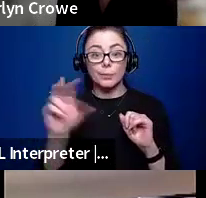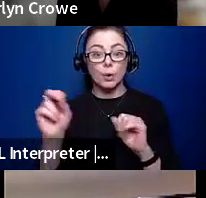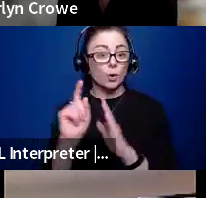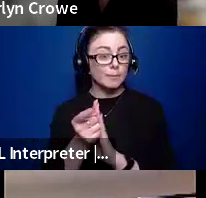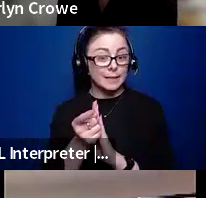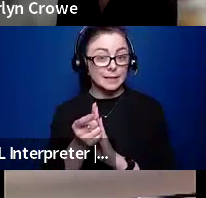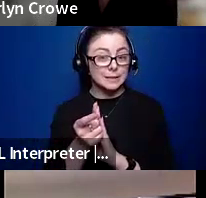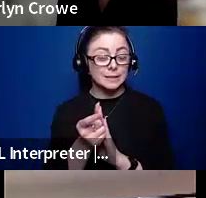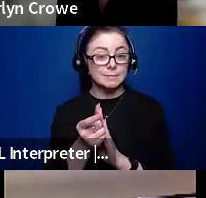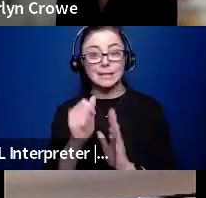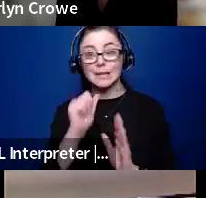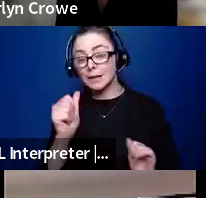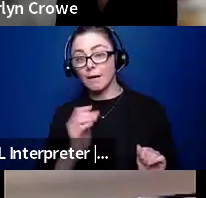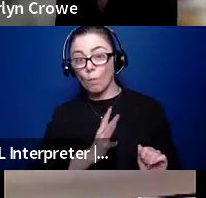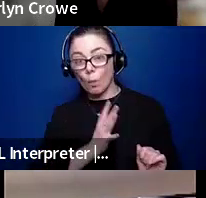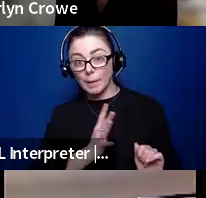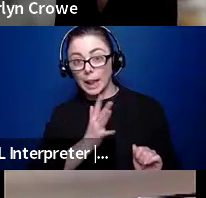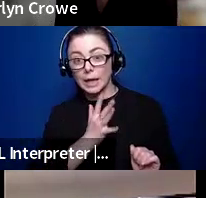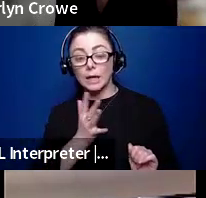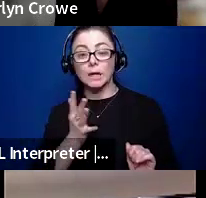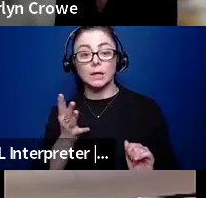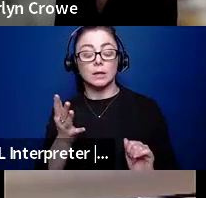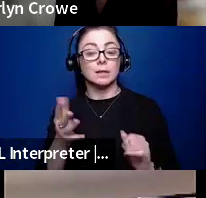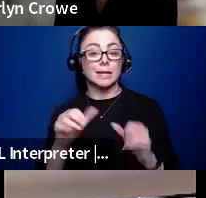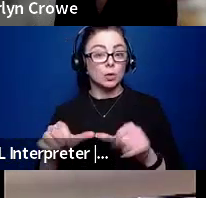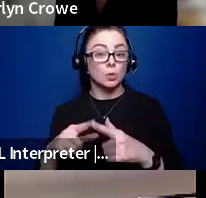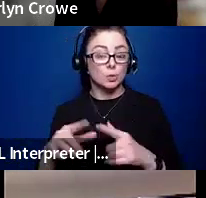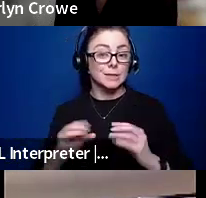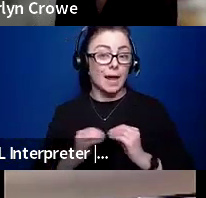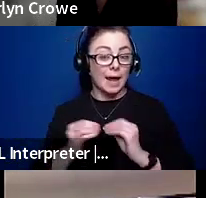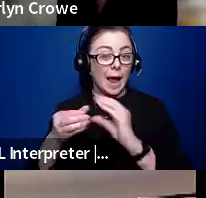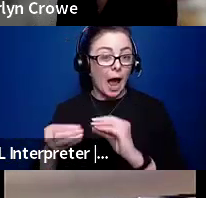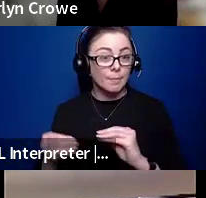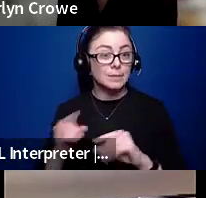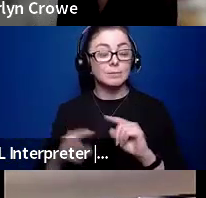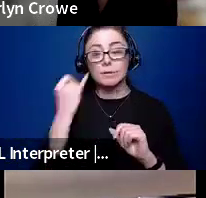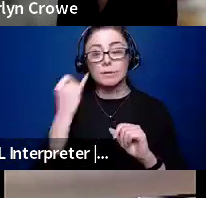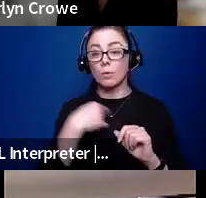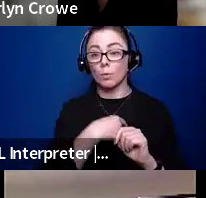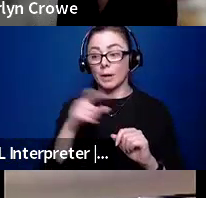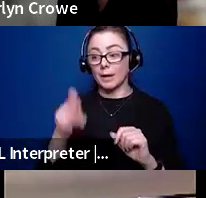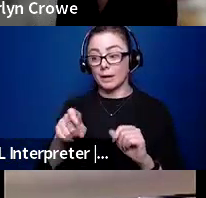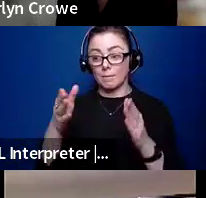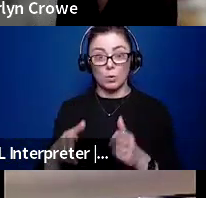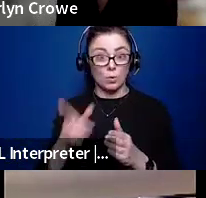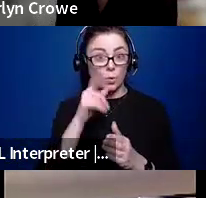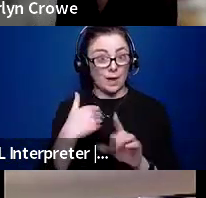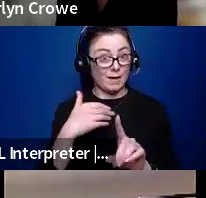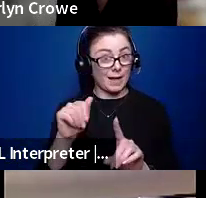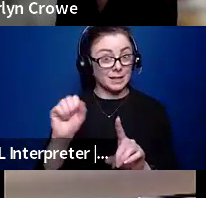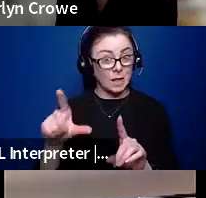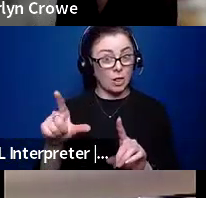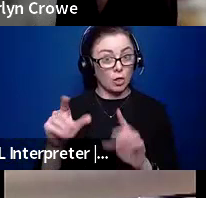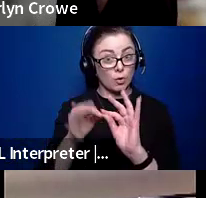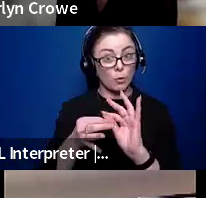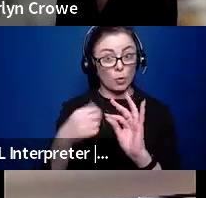minutes informally and continue to take comments. But if we need somebody who needs ASL interpretation, we're going to give them the